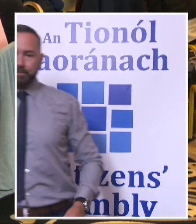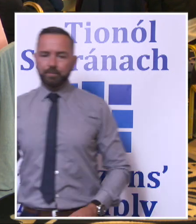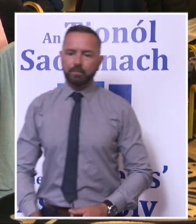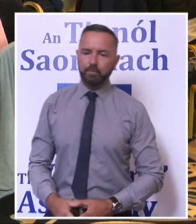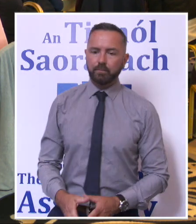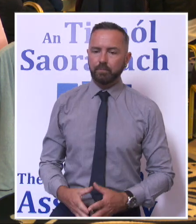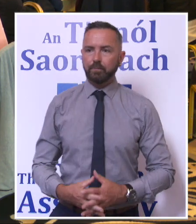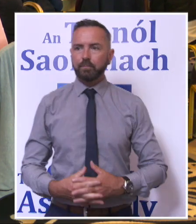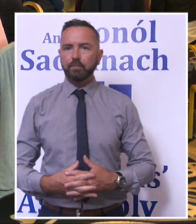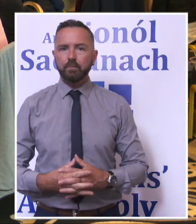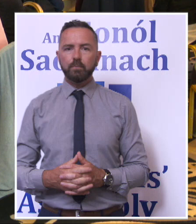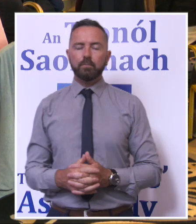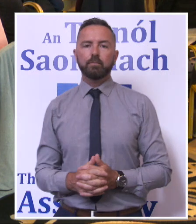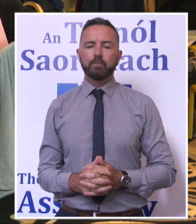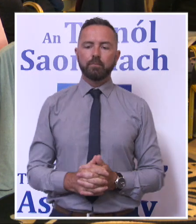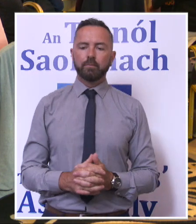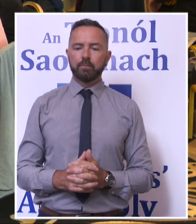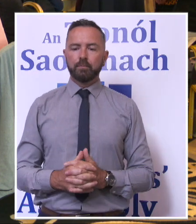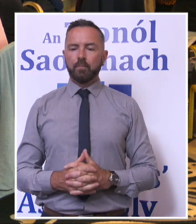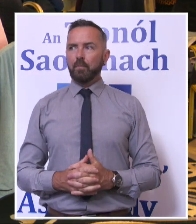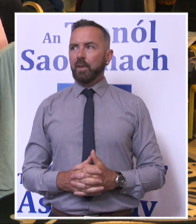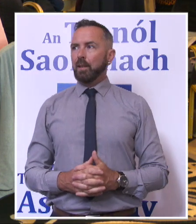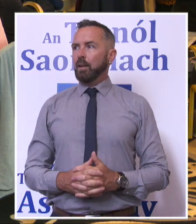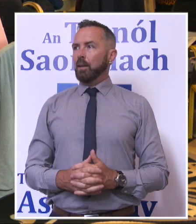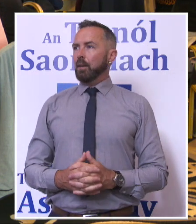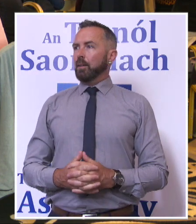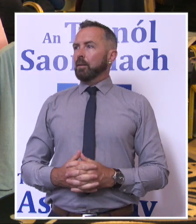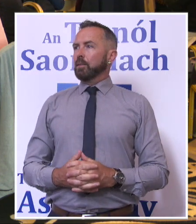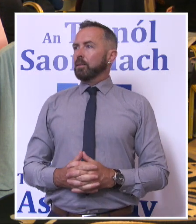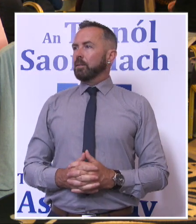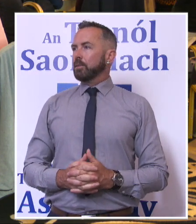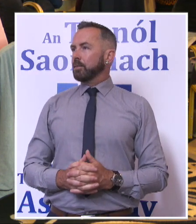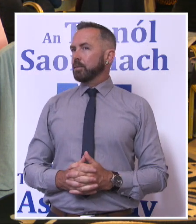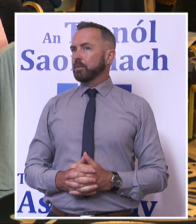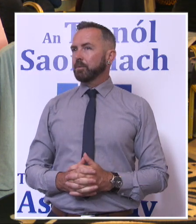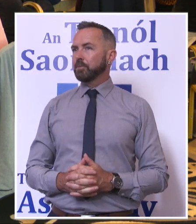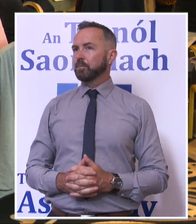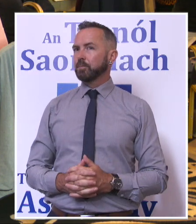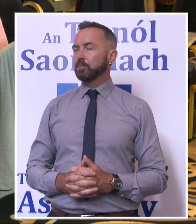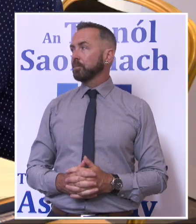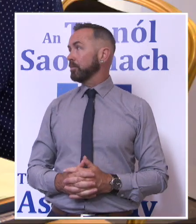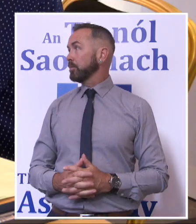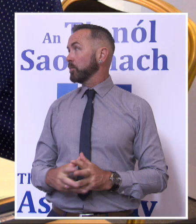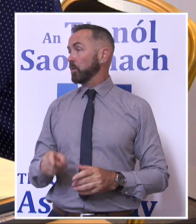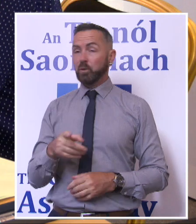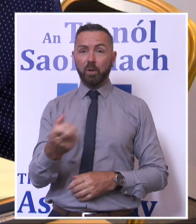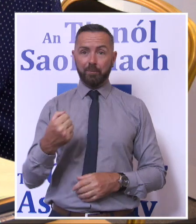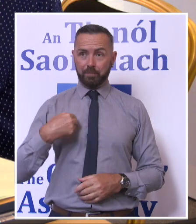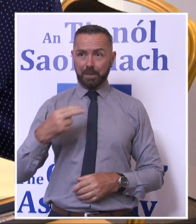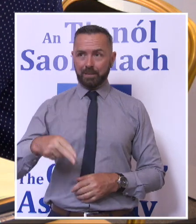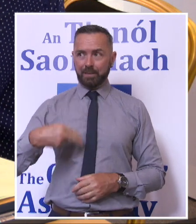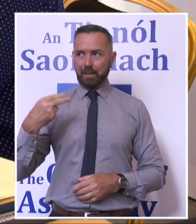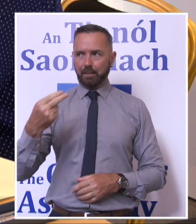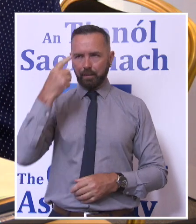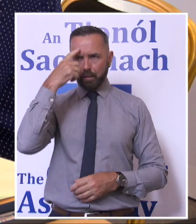Okay, think you have me next. I thought we had